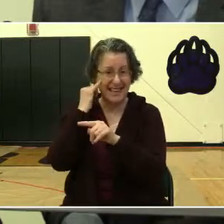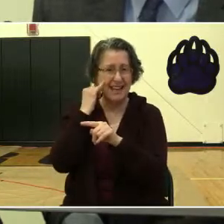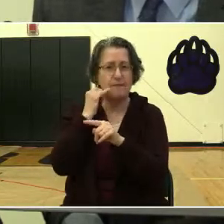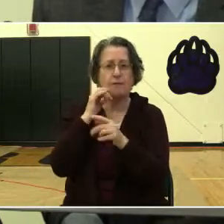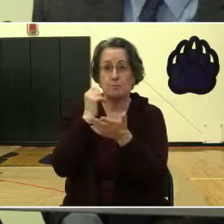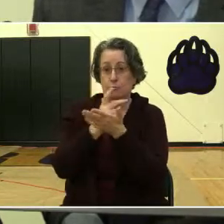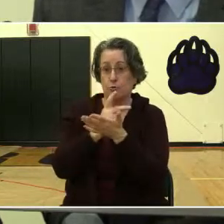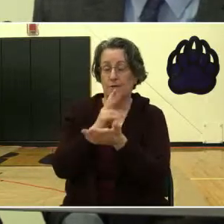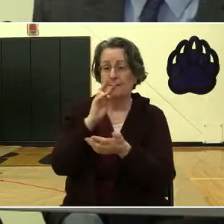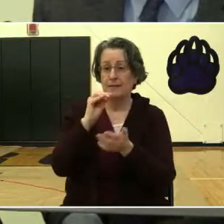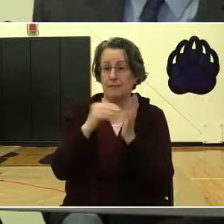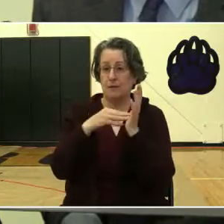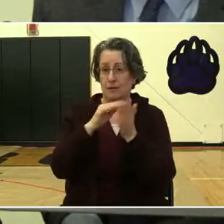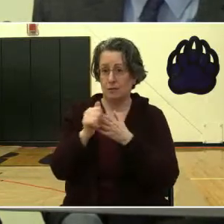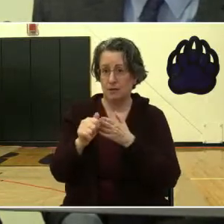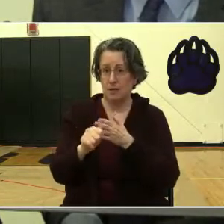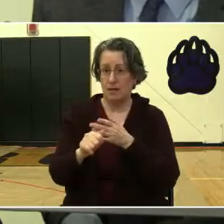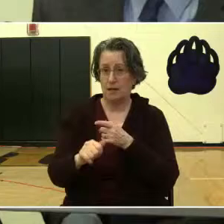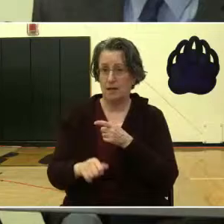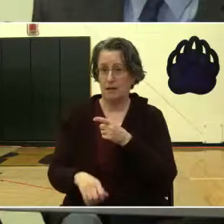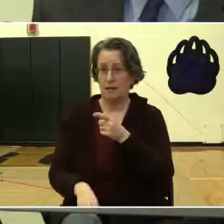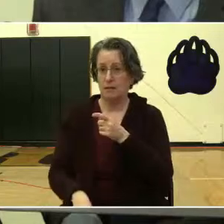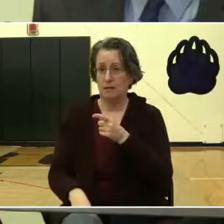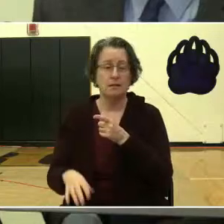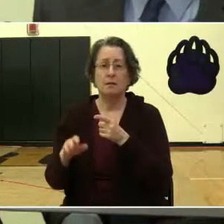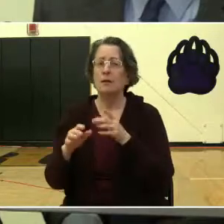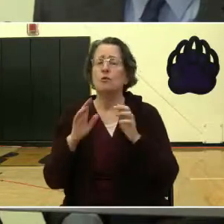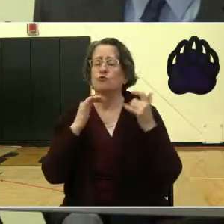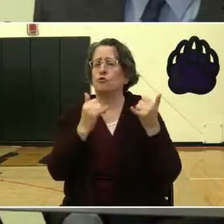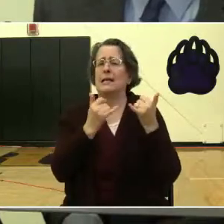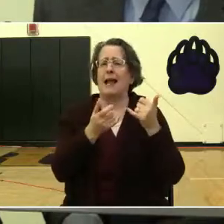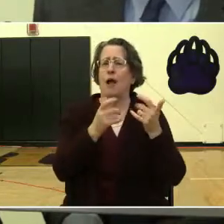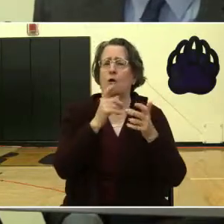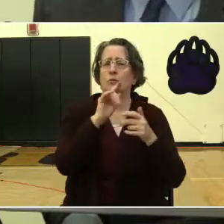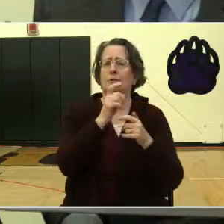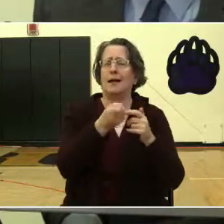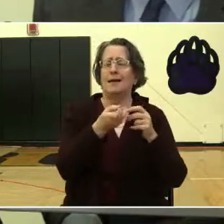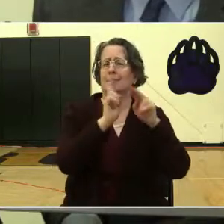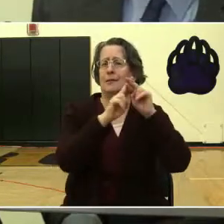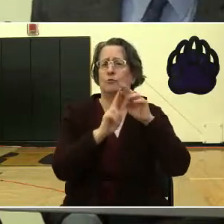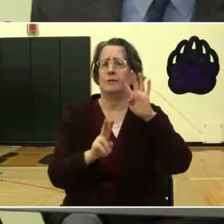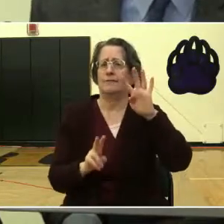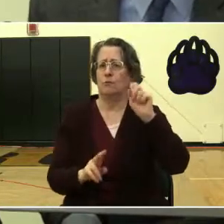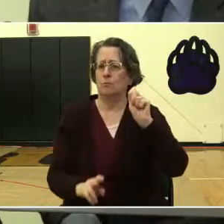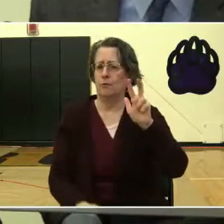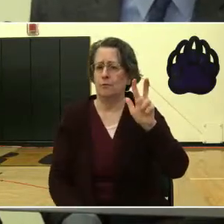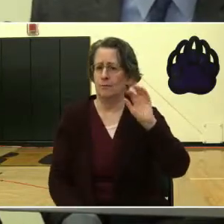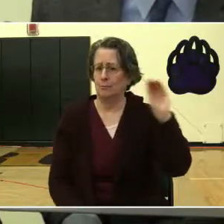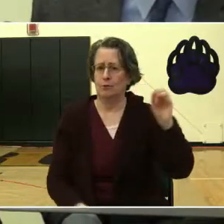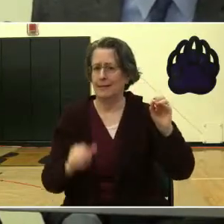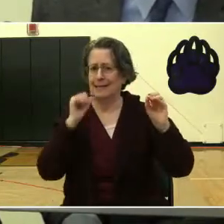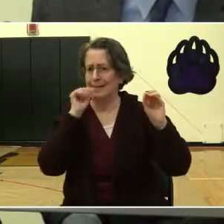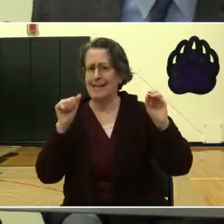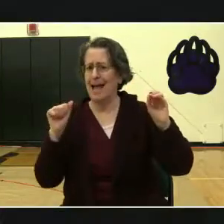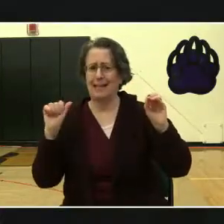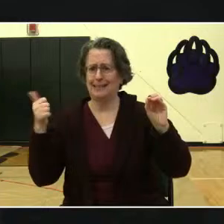for RTM to consider today it is not 10% it's 4.3%